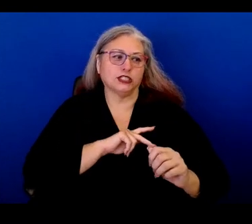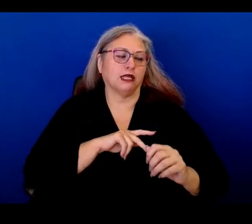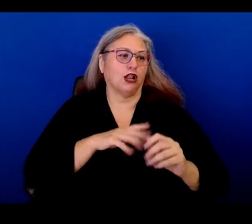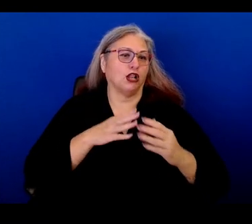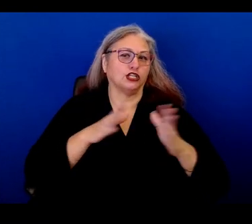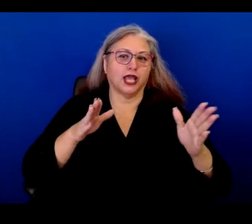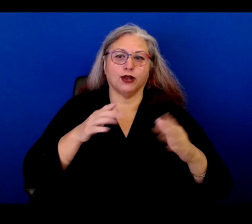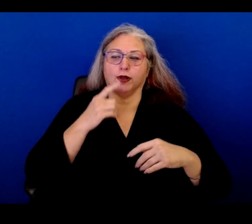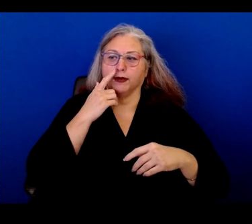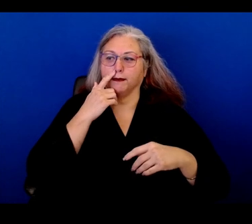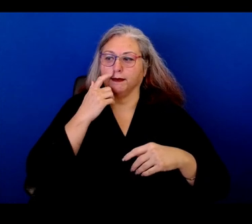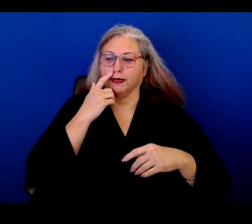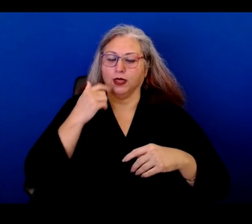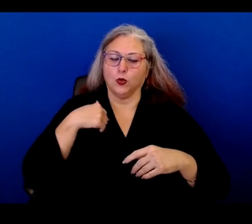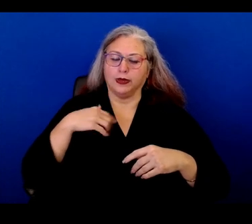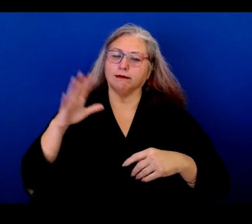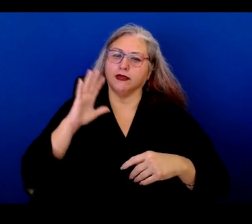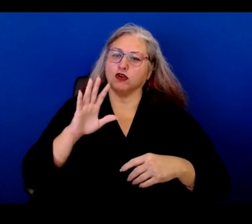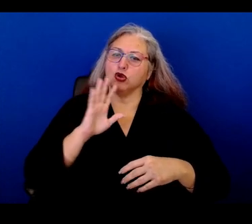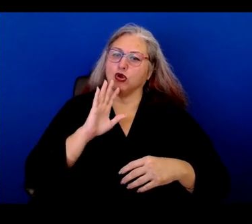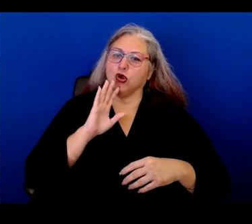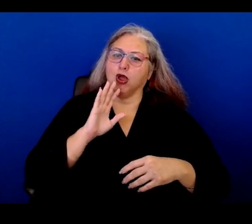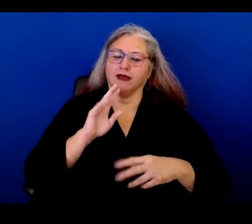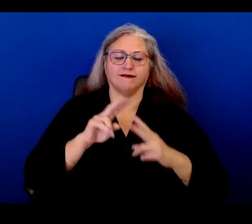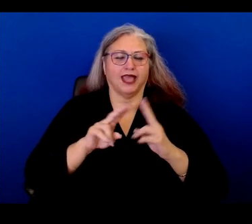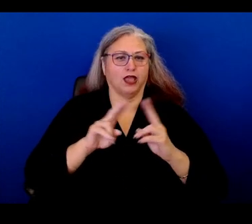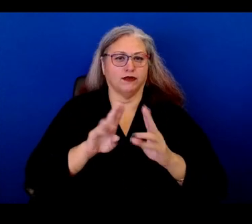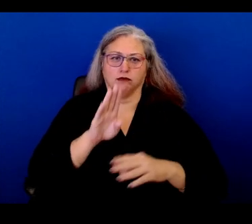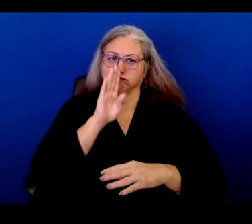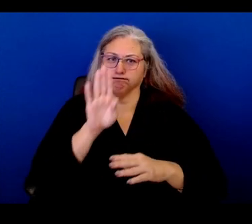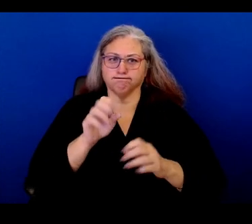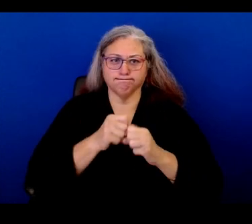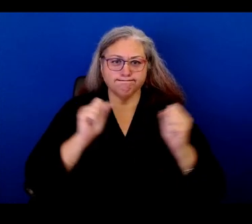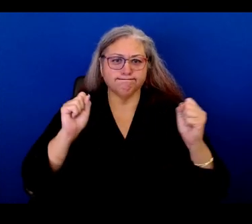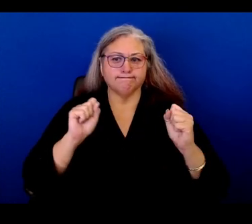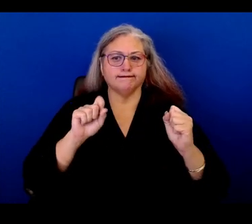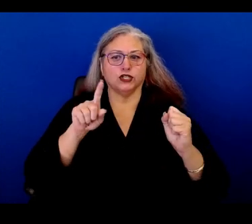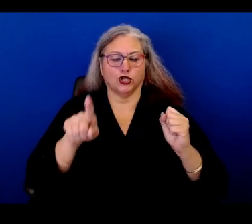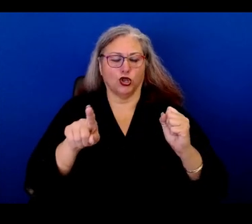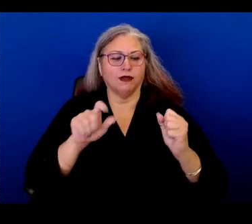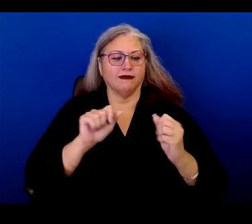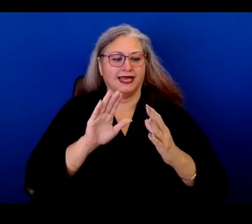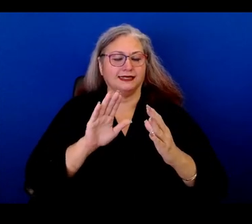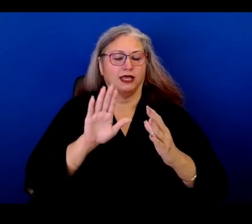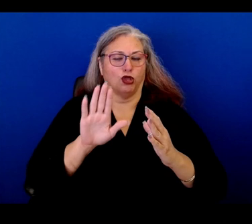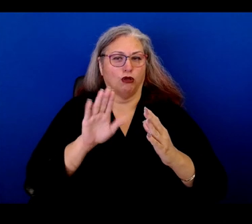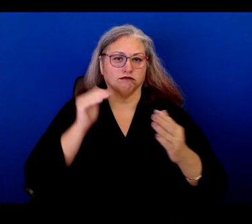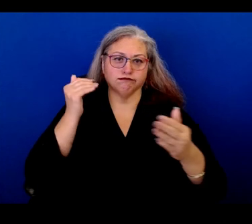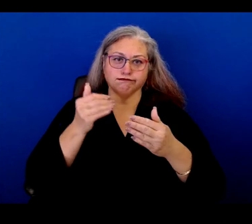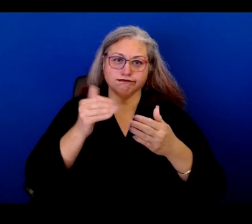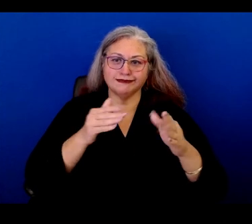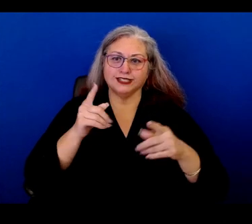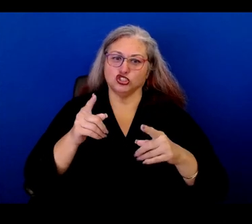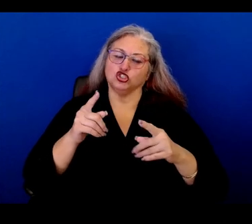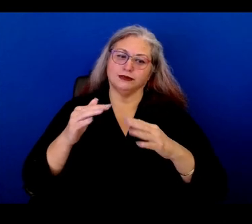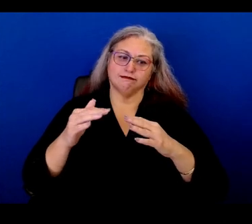wants. We spoke before very candidly about her facing her own mortality, her battle